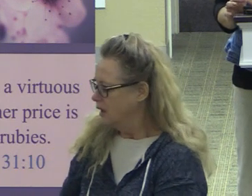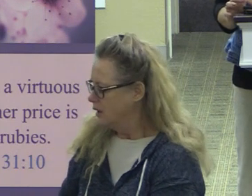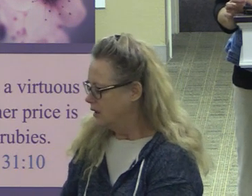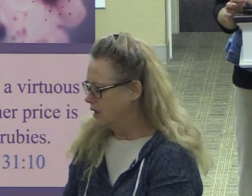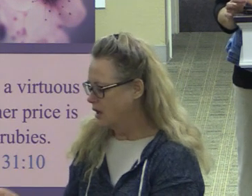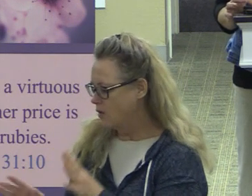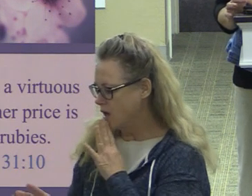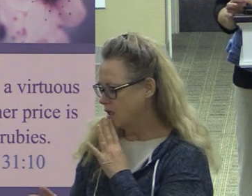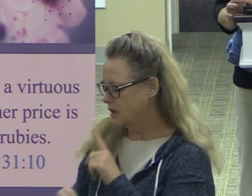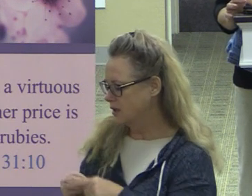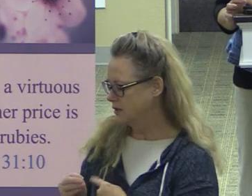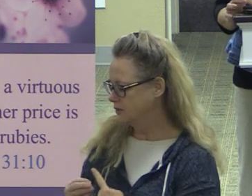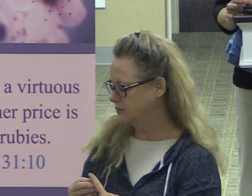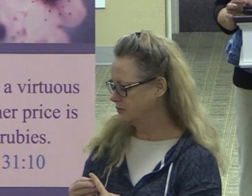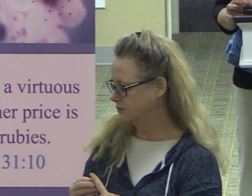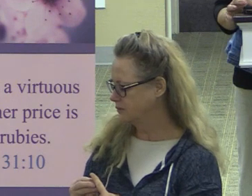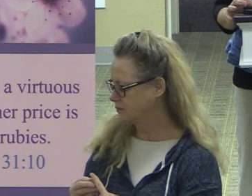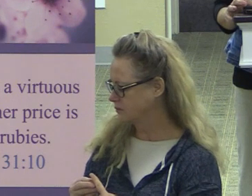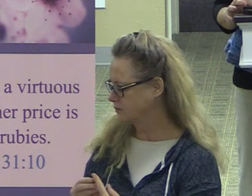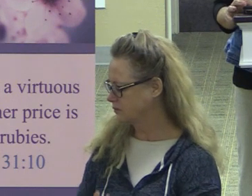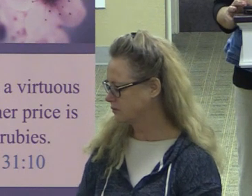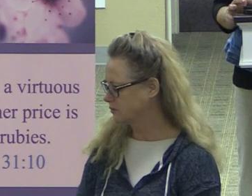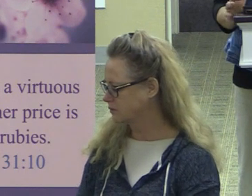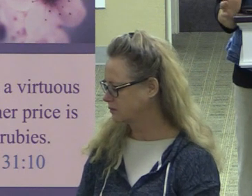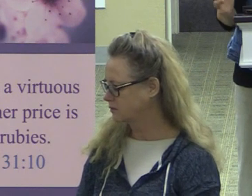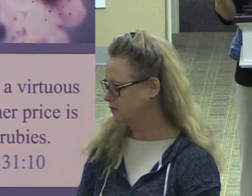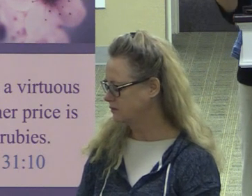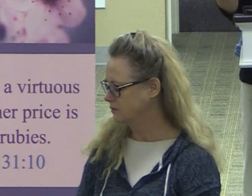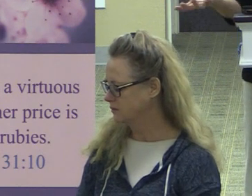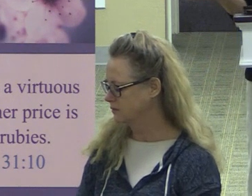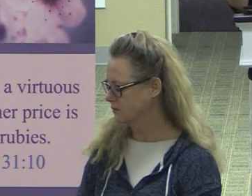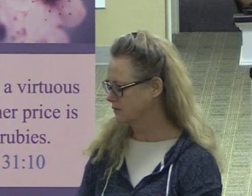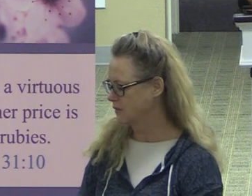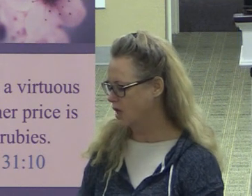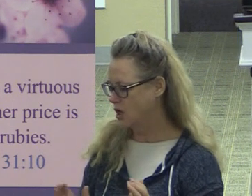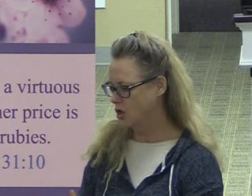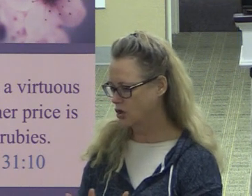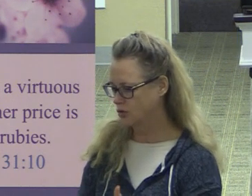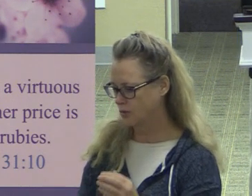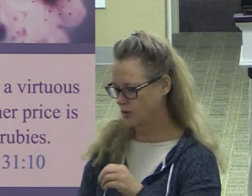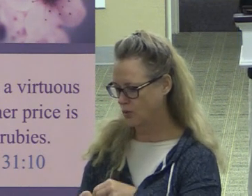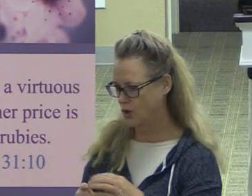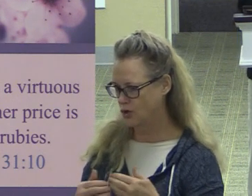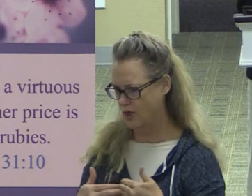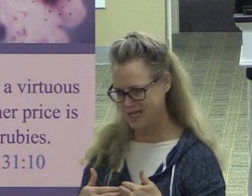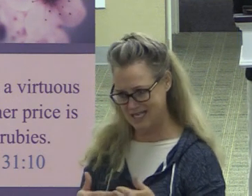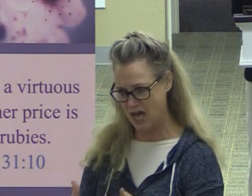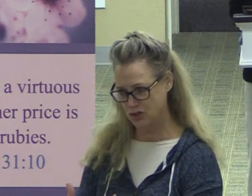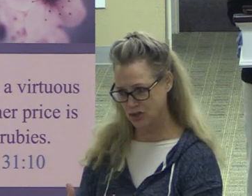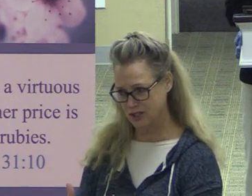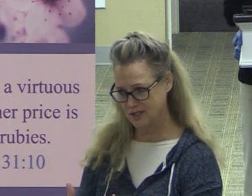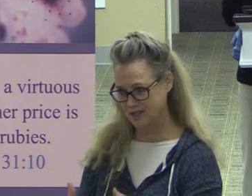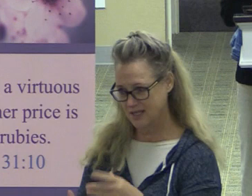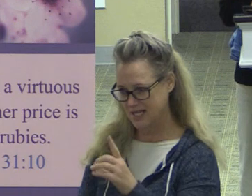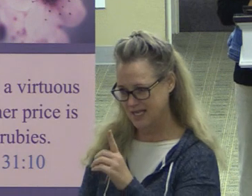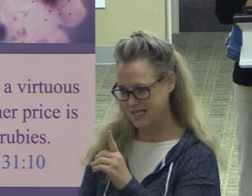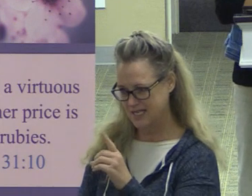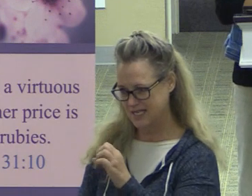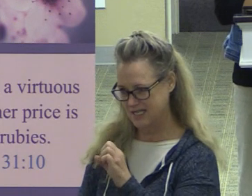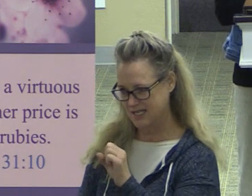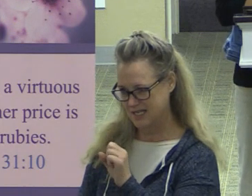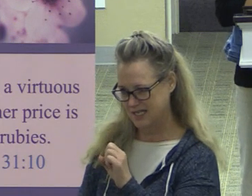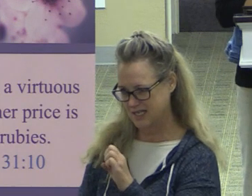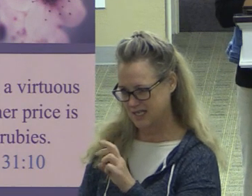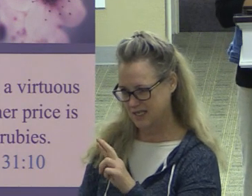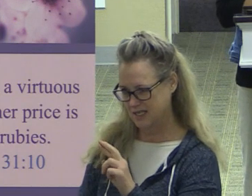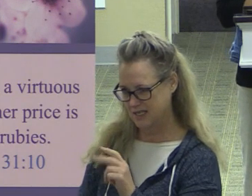I want to talk about encouragement when you're in the desert. when you're with the dragon,